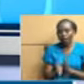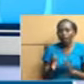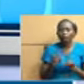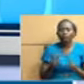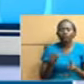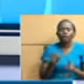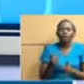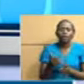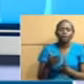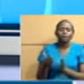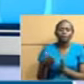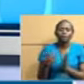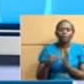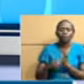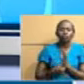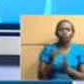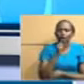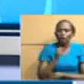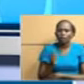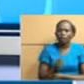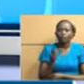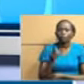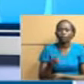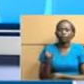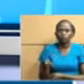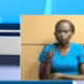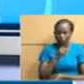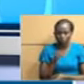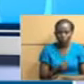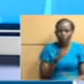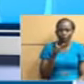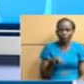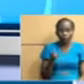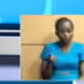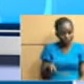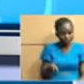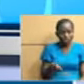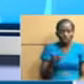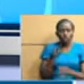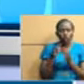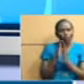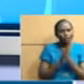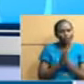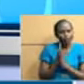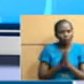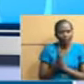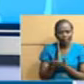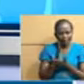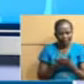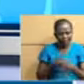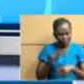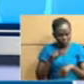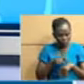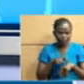For example, in the case of the elderly persons, older persons, you anticipate that at a certain point in